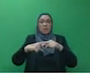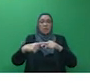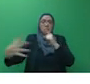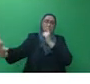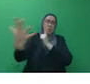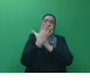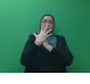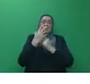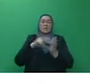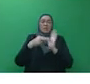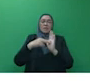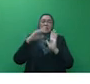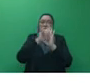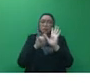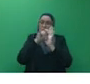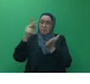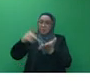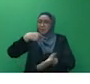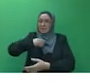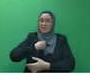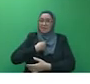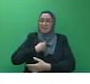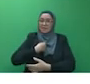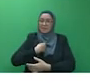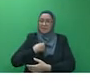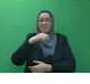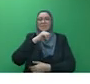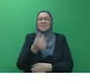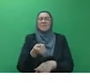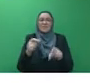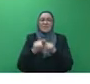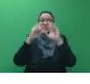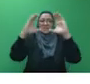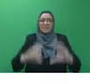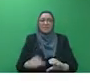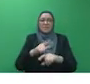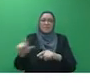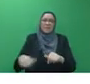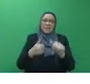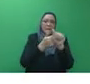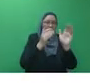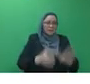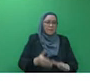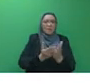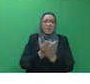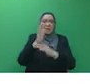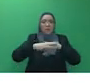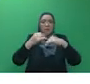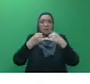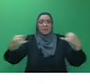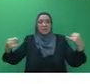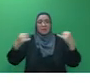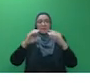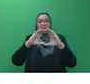then youtube also pays me so this was another way there that's another way it's a bit slower uh than direct online